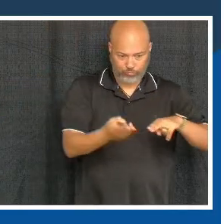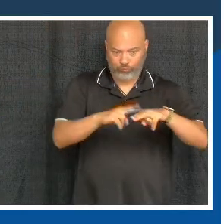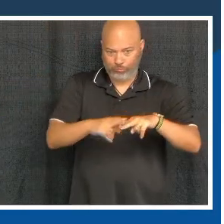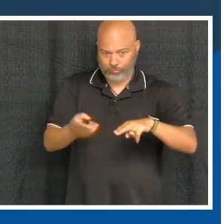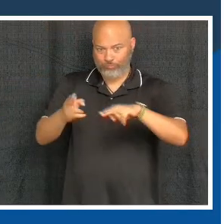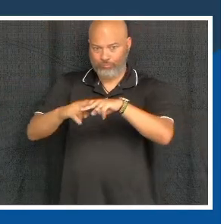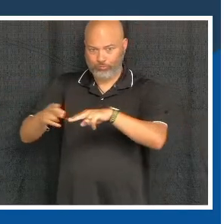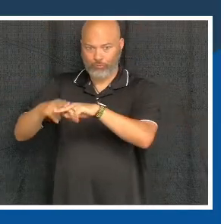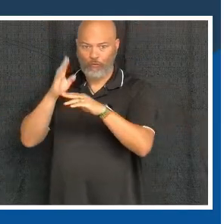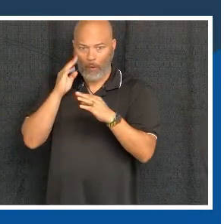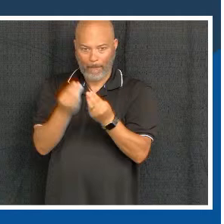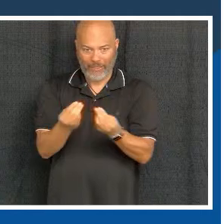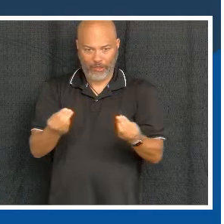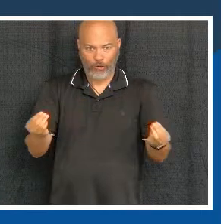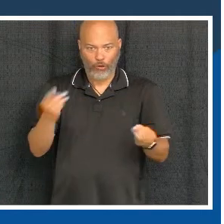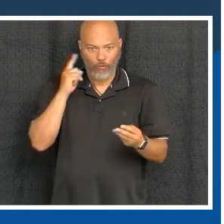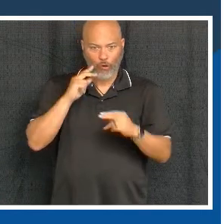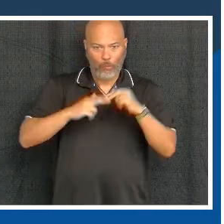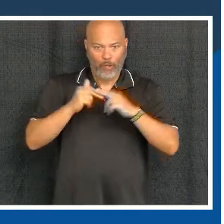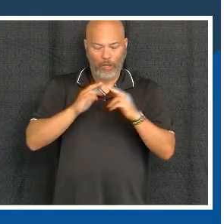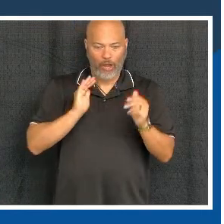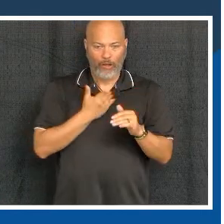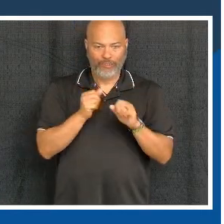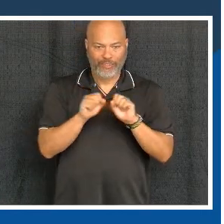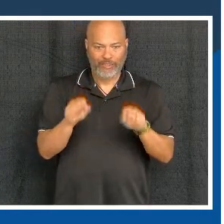of materials to build our system.